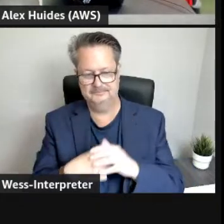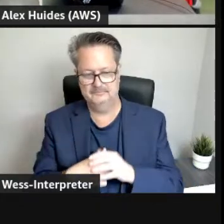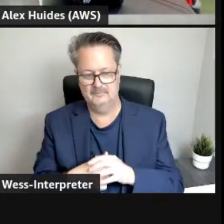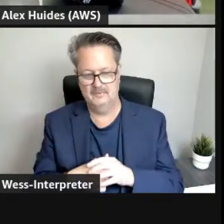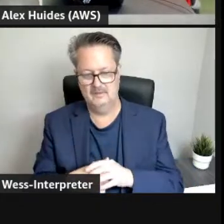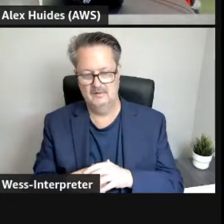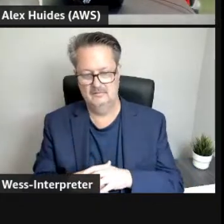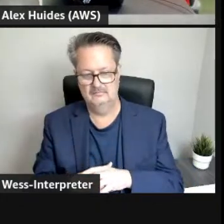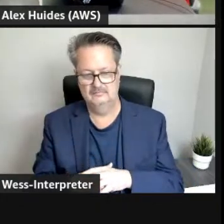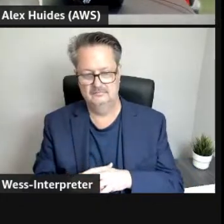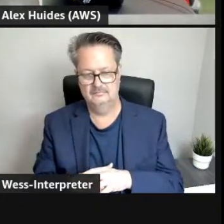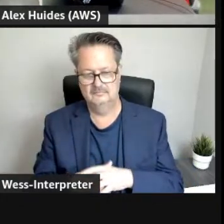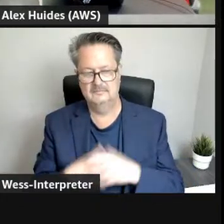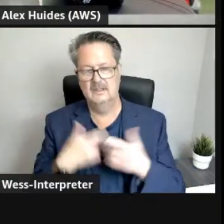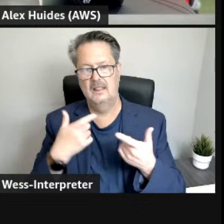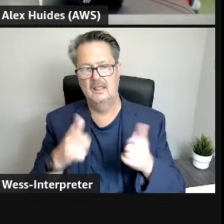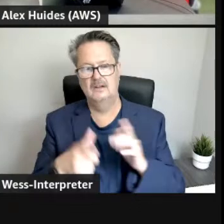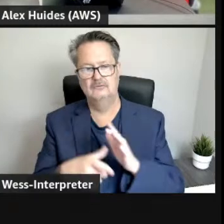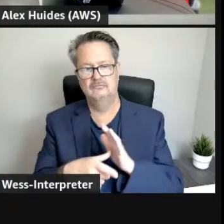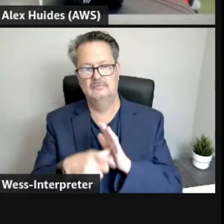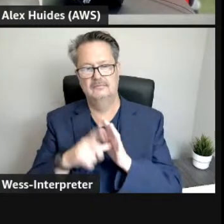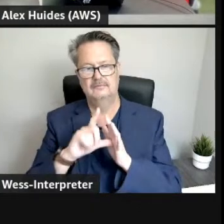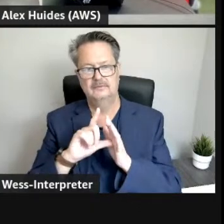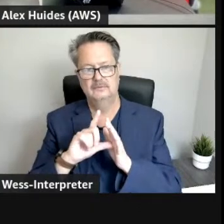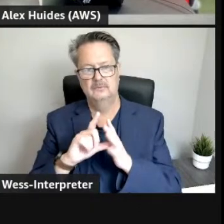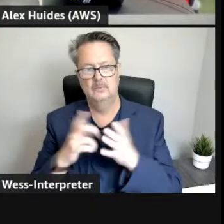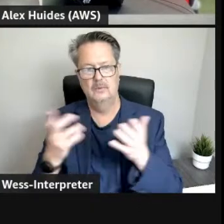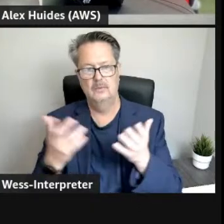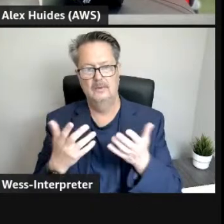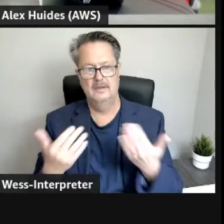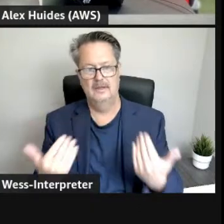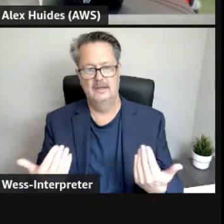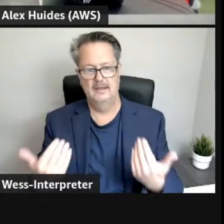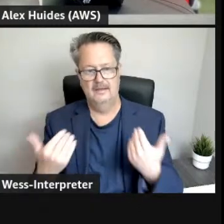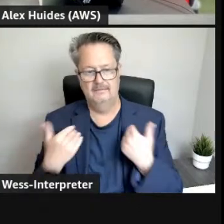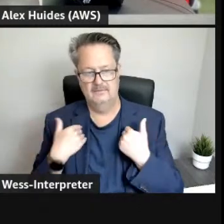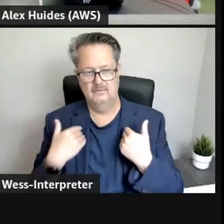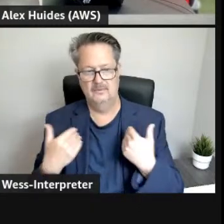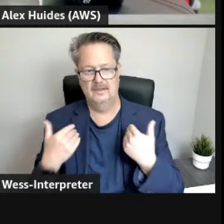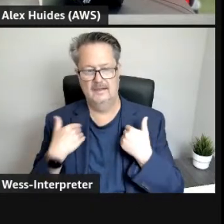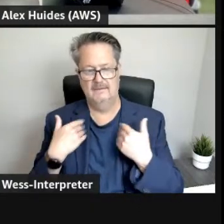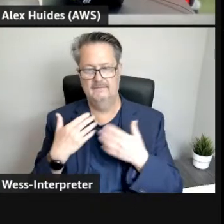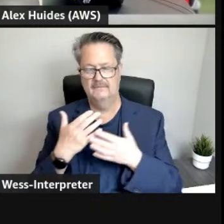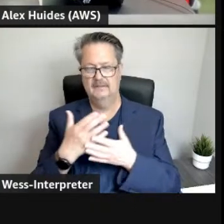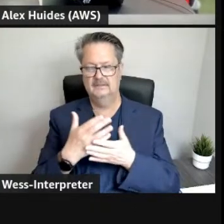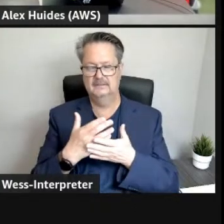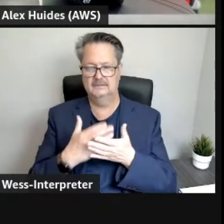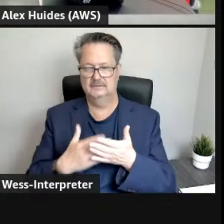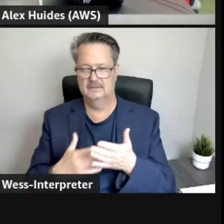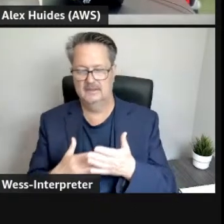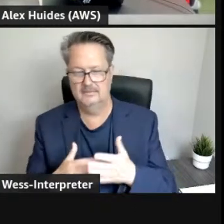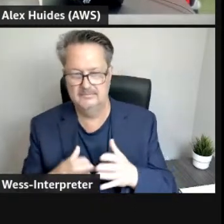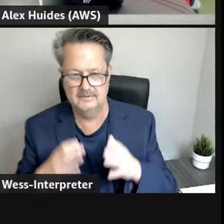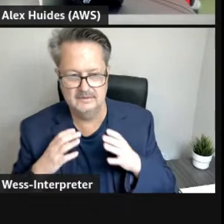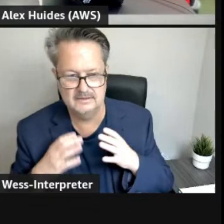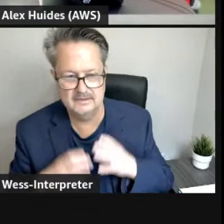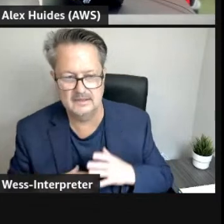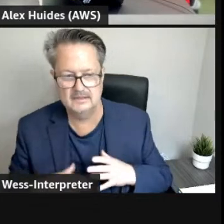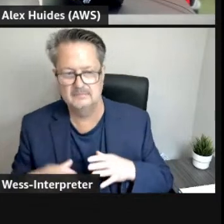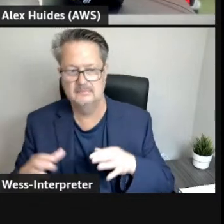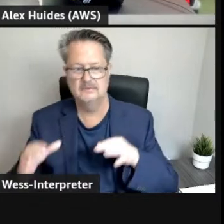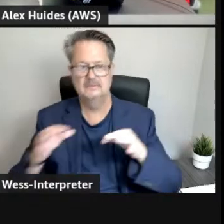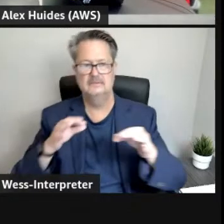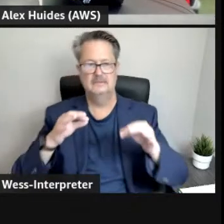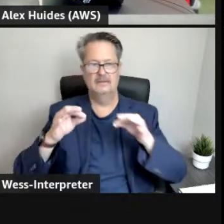Let's review what we actually have. We have some custom resource definitions created, like,